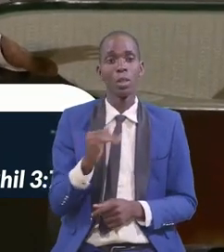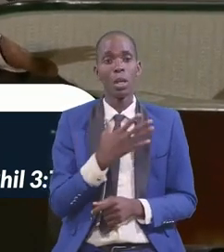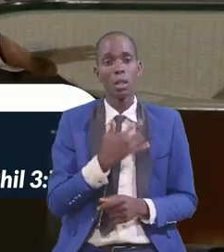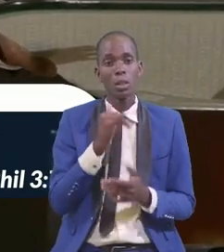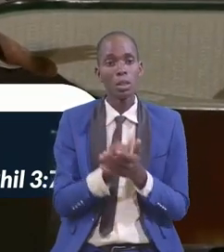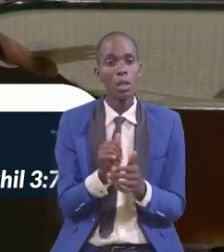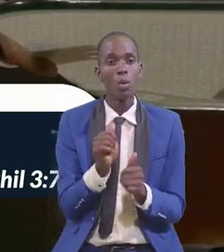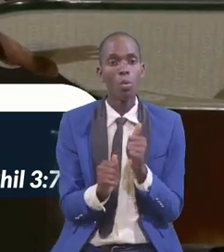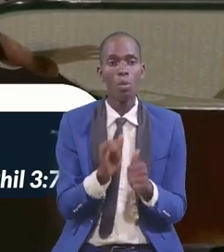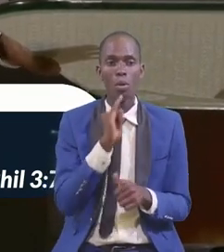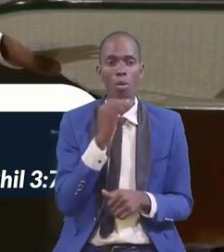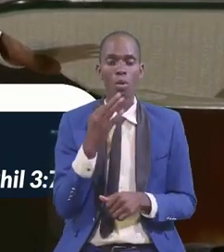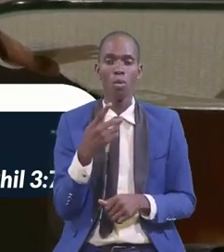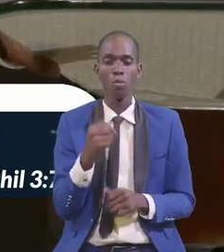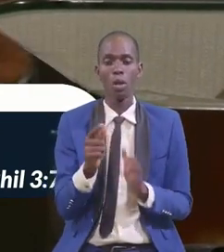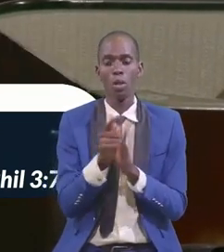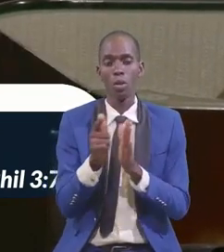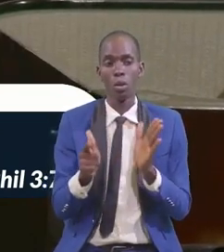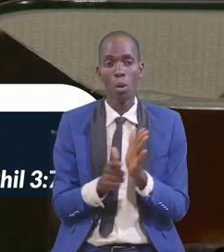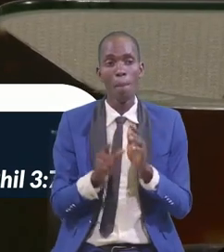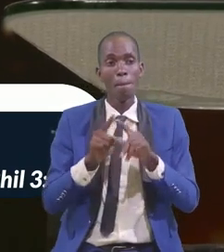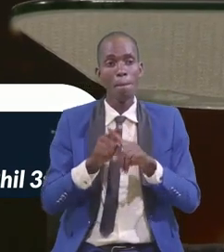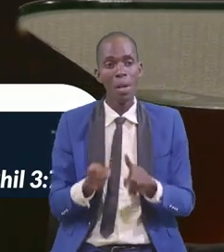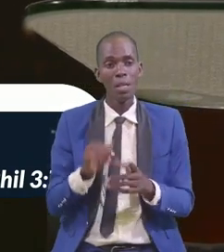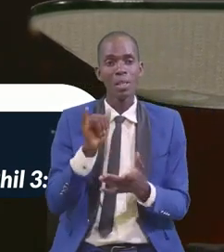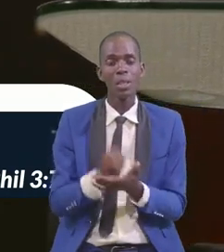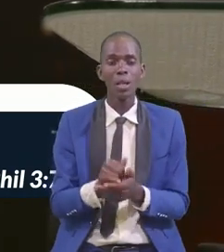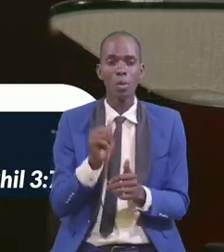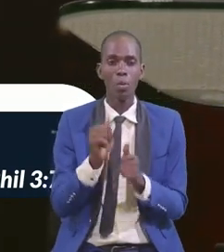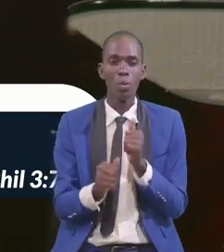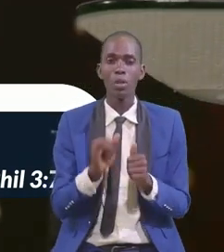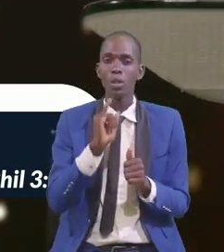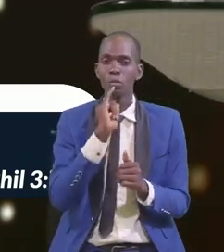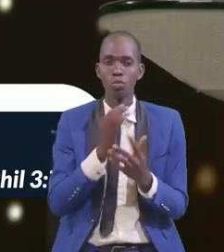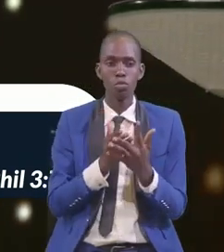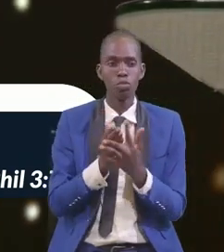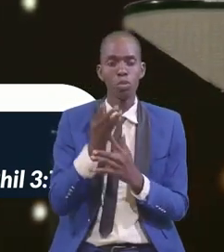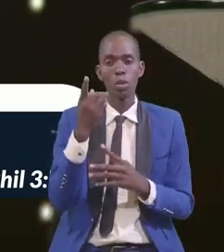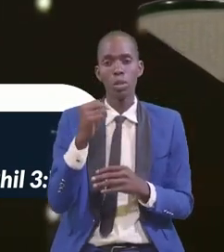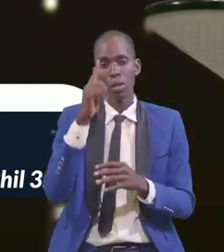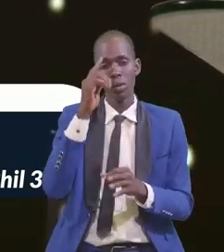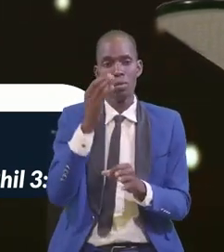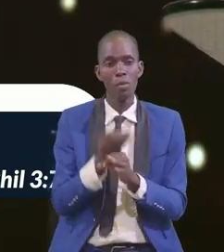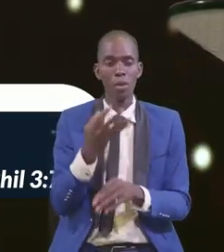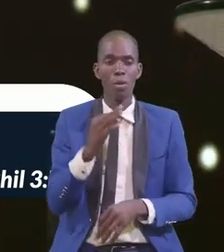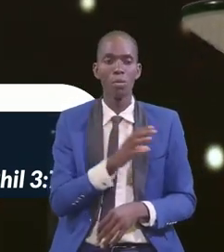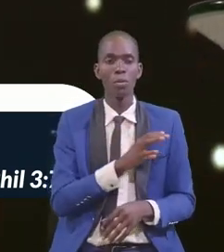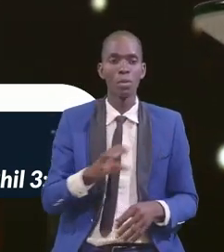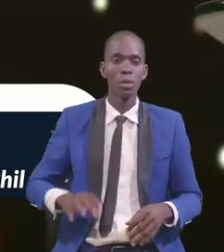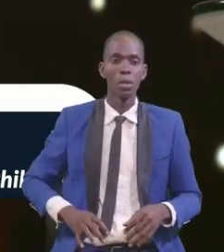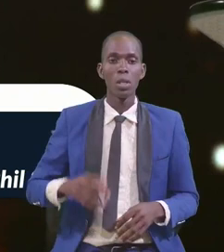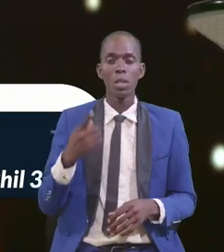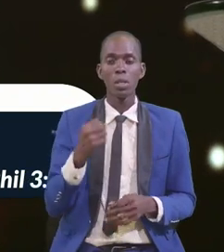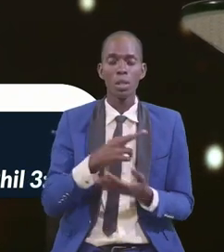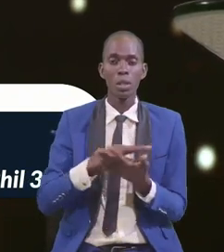which is of the law, but that which is through the faith of Christ, the